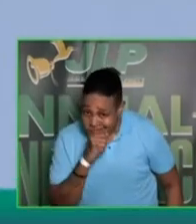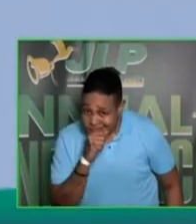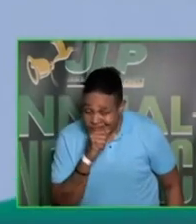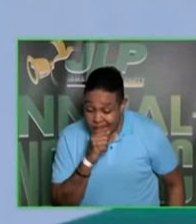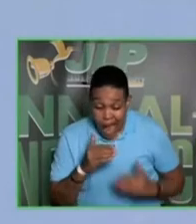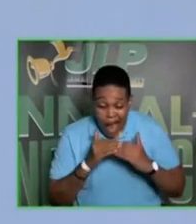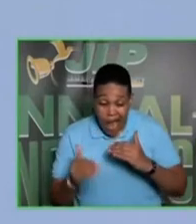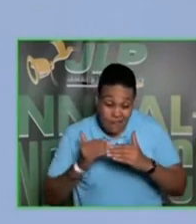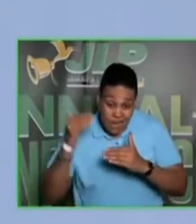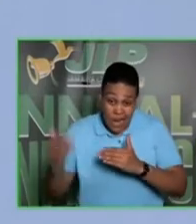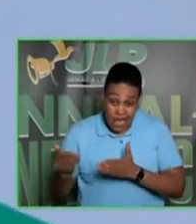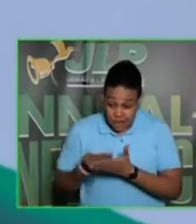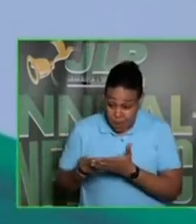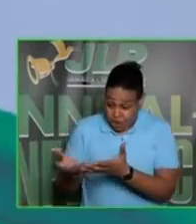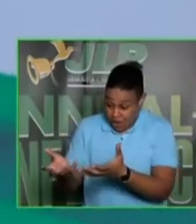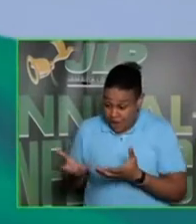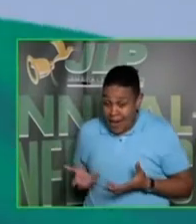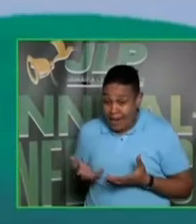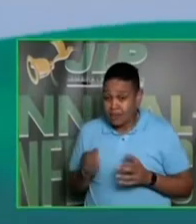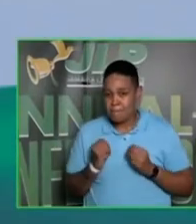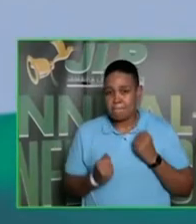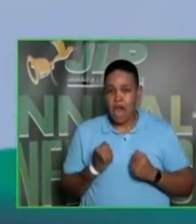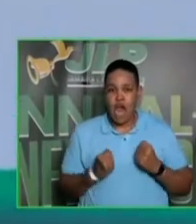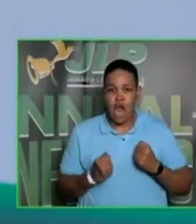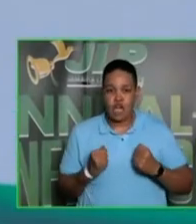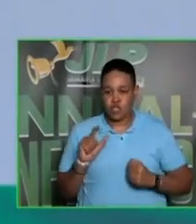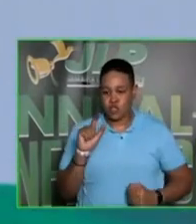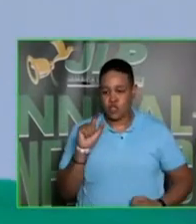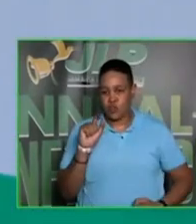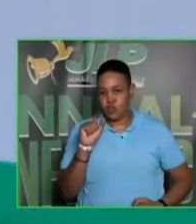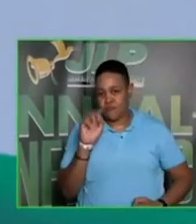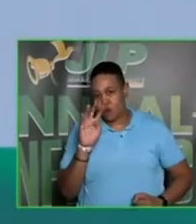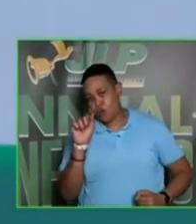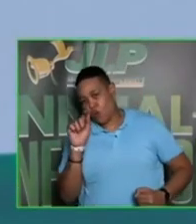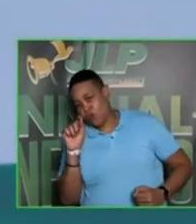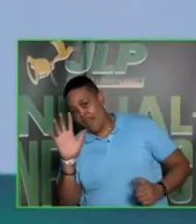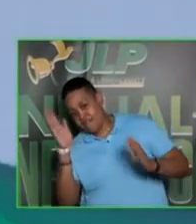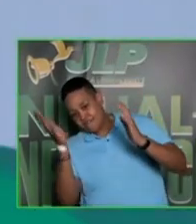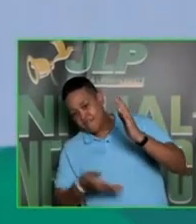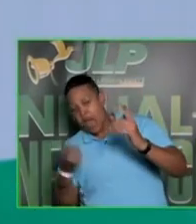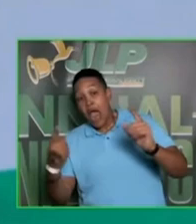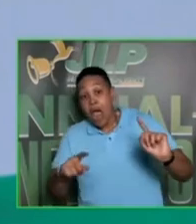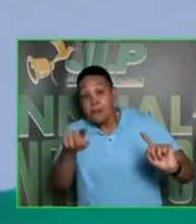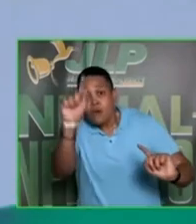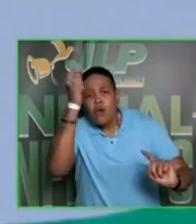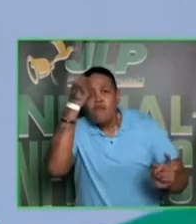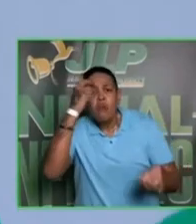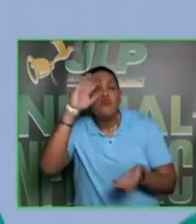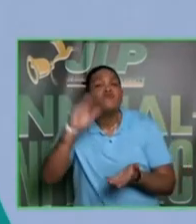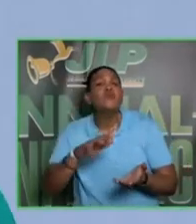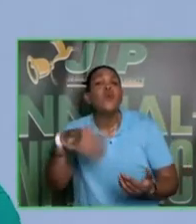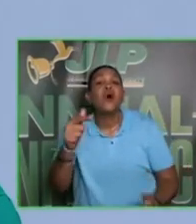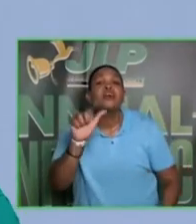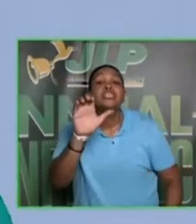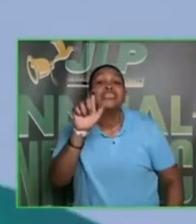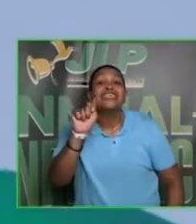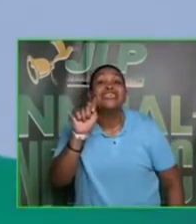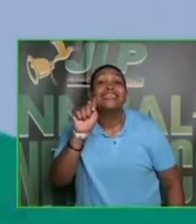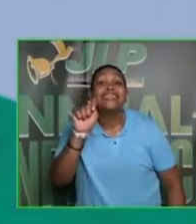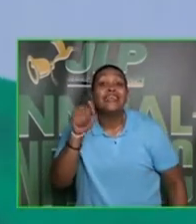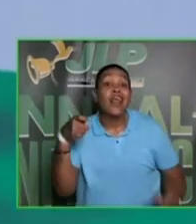After the next budget, which is in March coming up, the government will reduce GCT